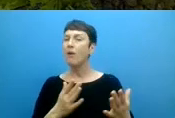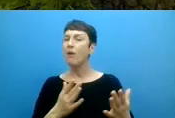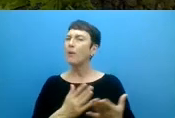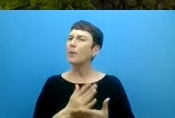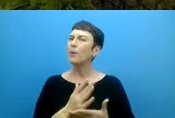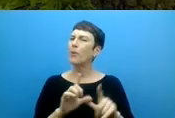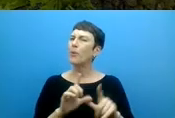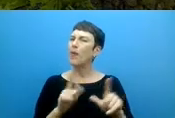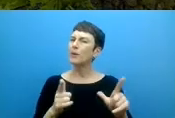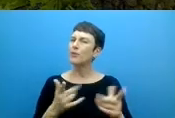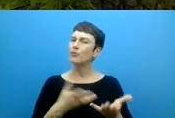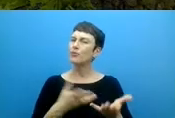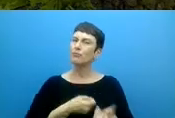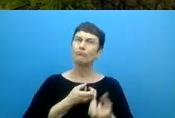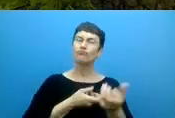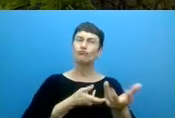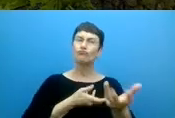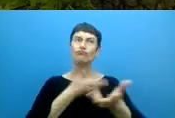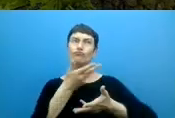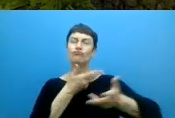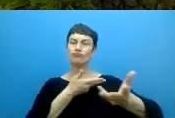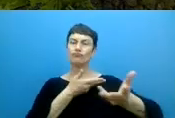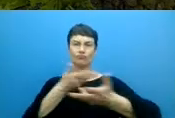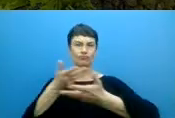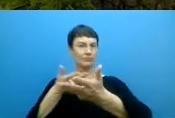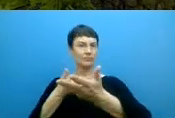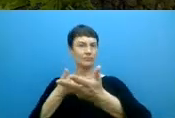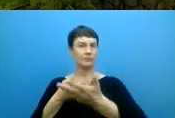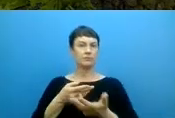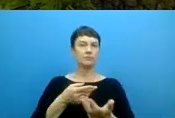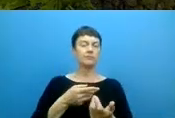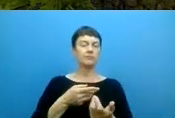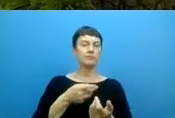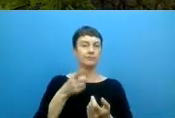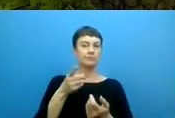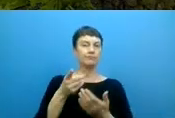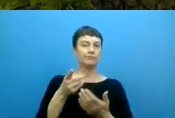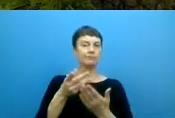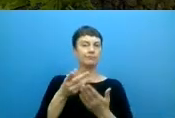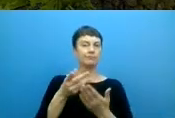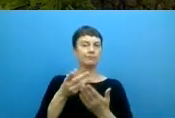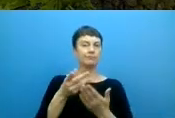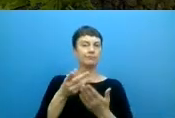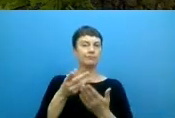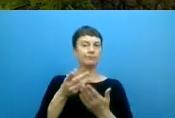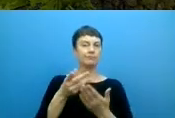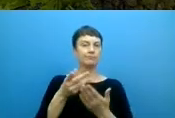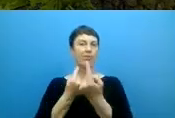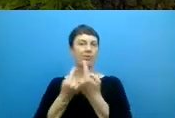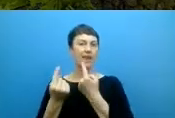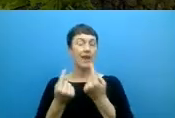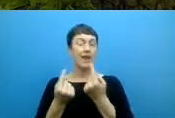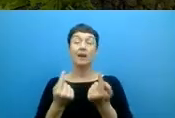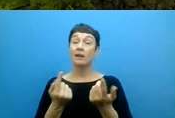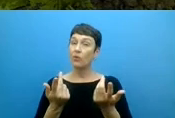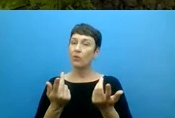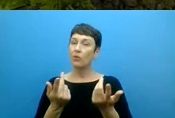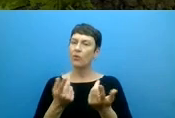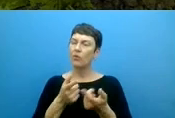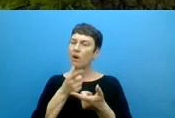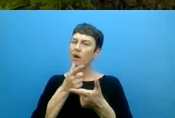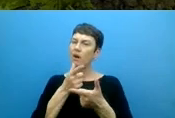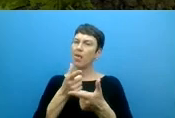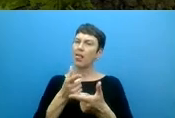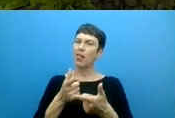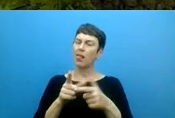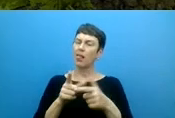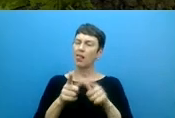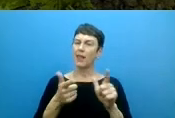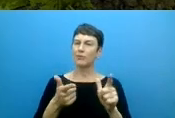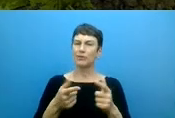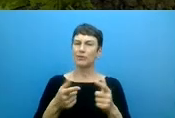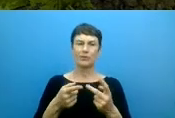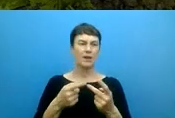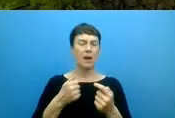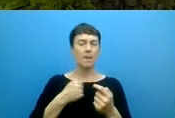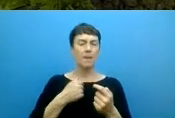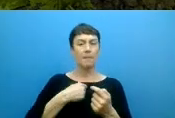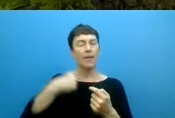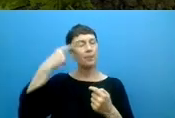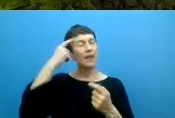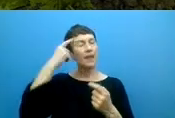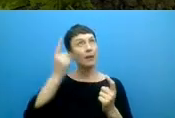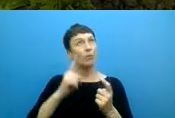through language. So the way you get to know me is through language. The way I can share my thoughts and experiences with